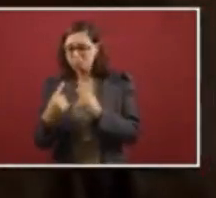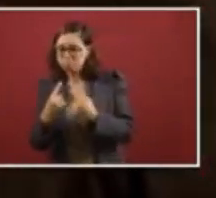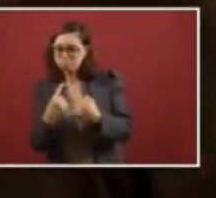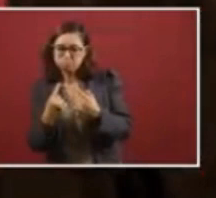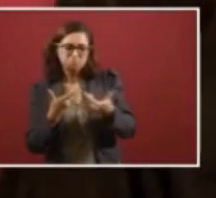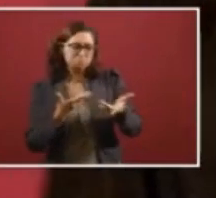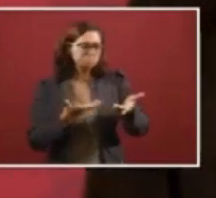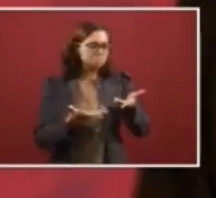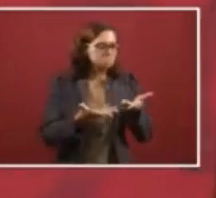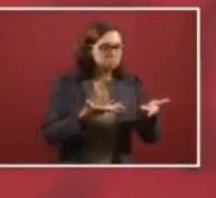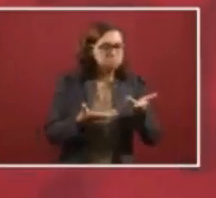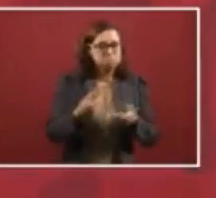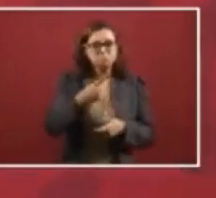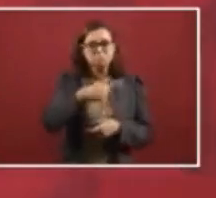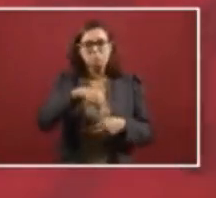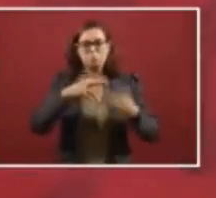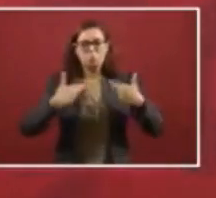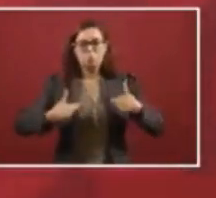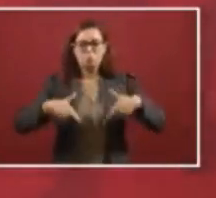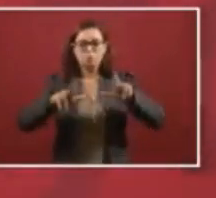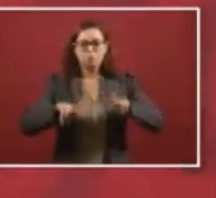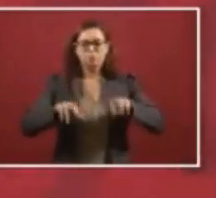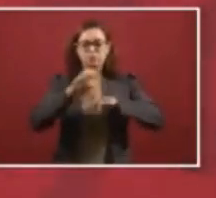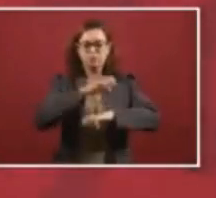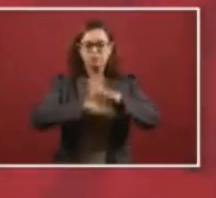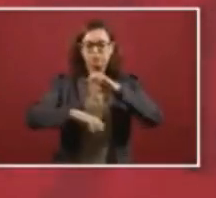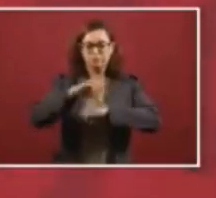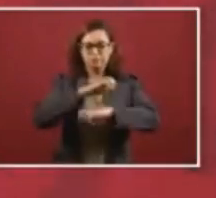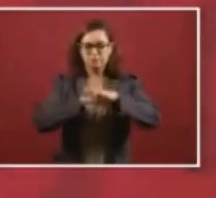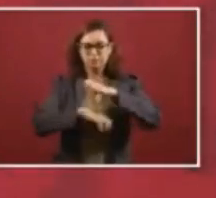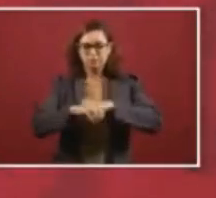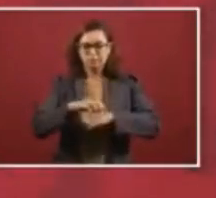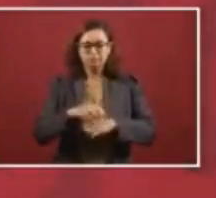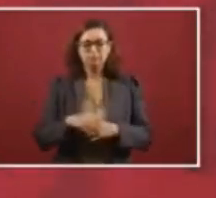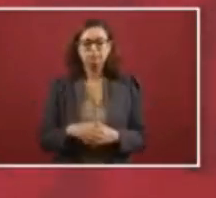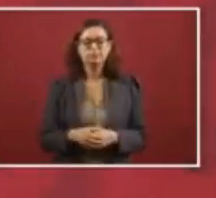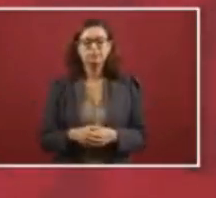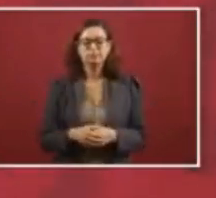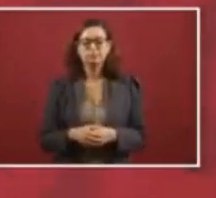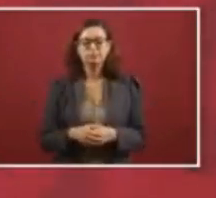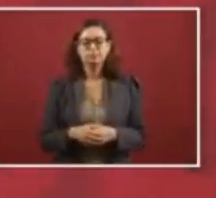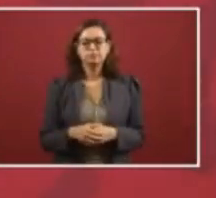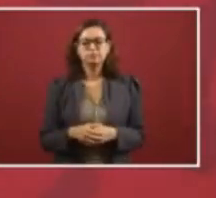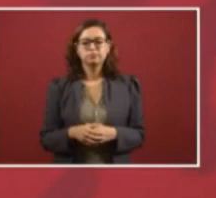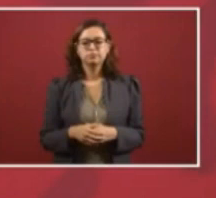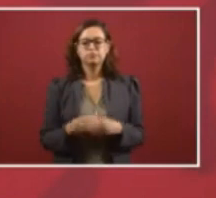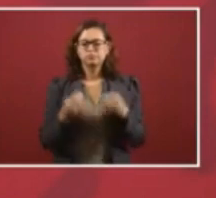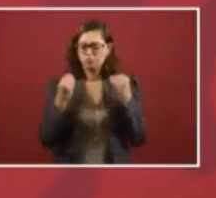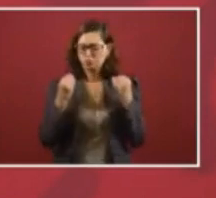by the directors of the business sector of our country.